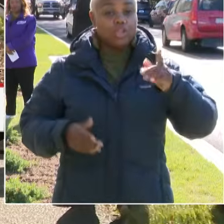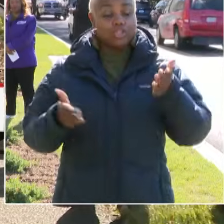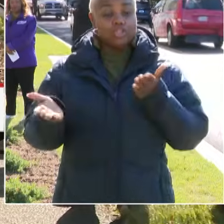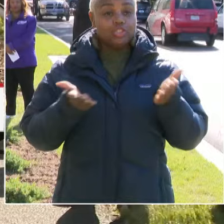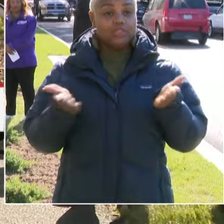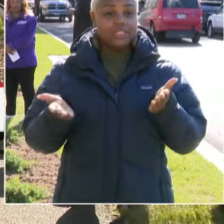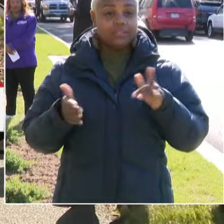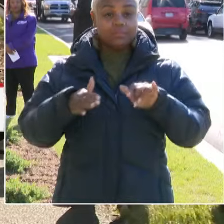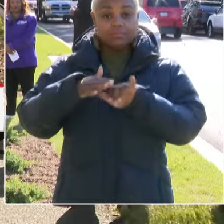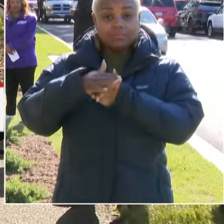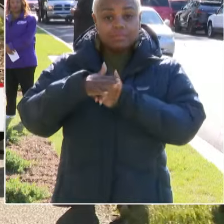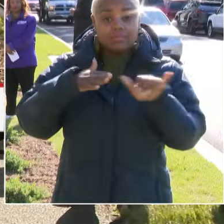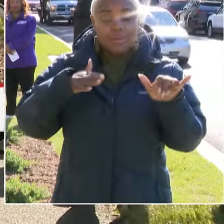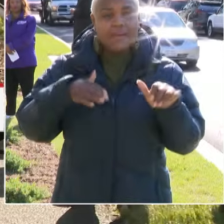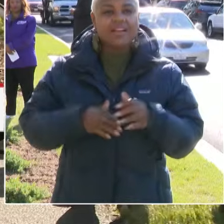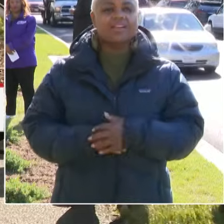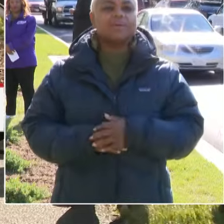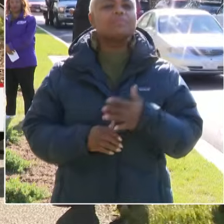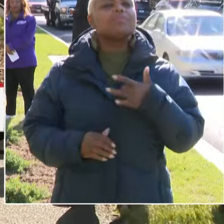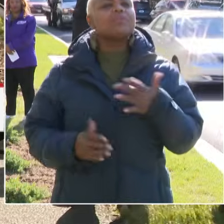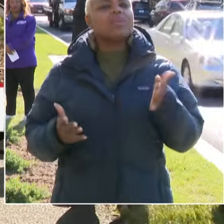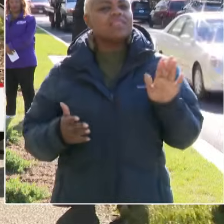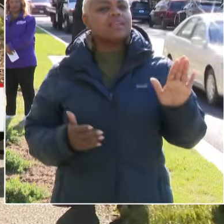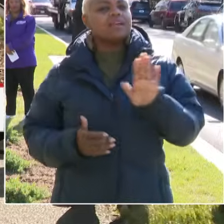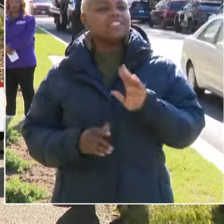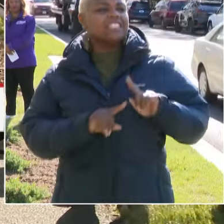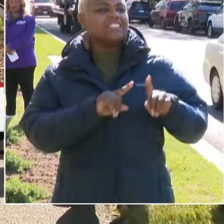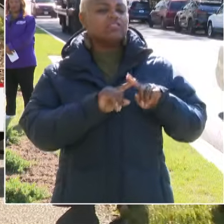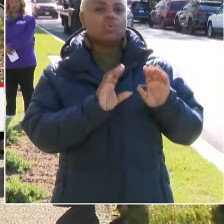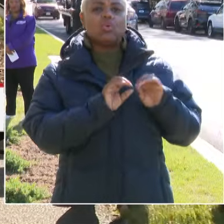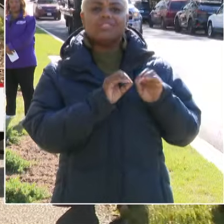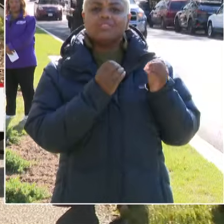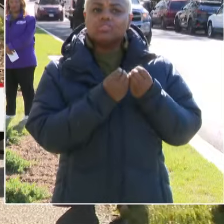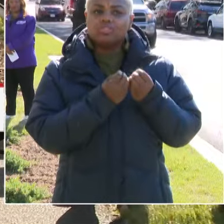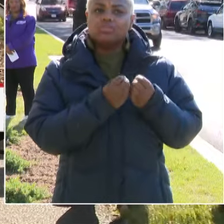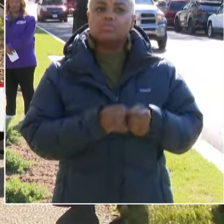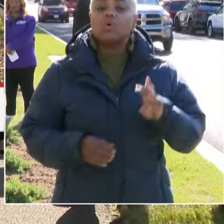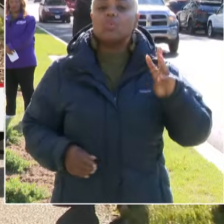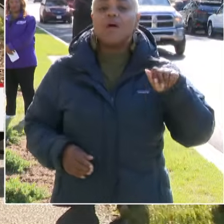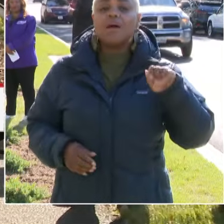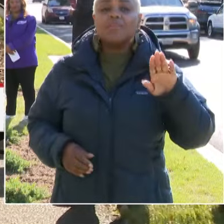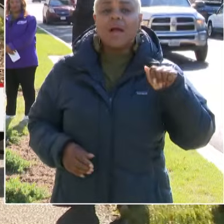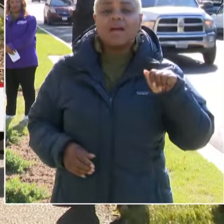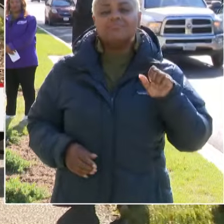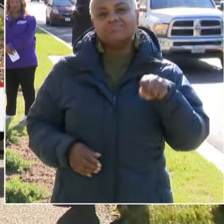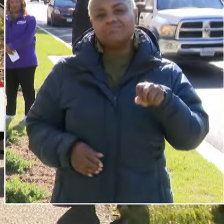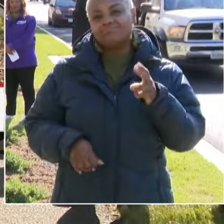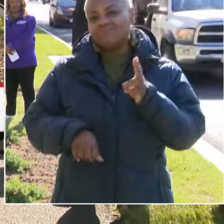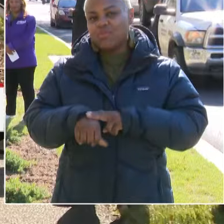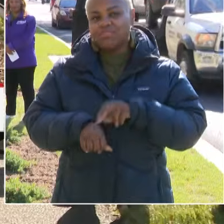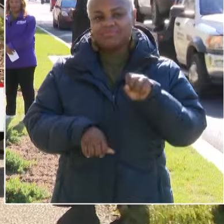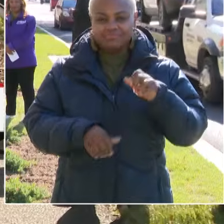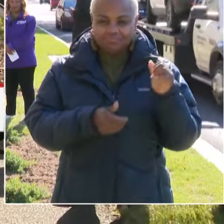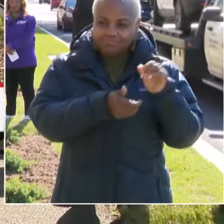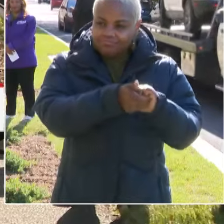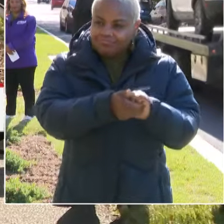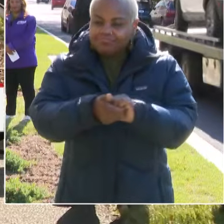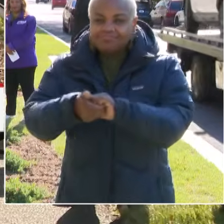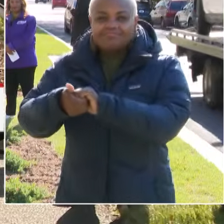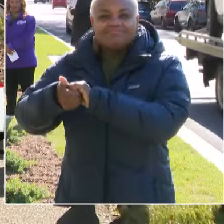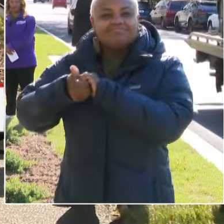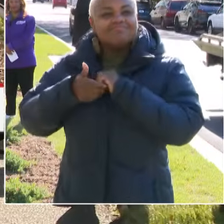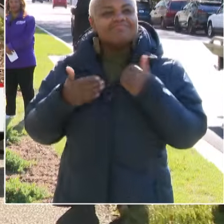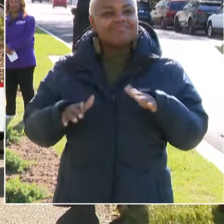the Capitol Trails Coalition, WABA, of course, for working with our great team of engineers